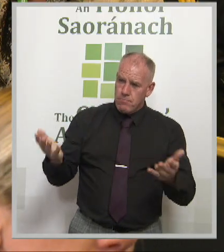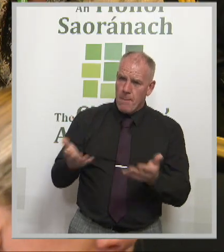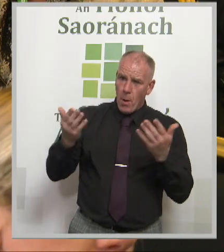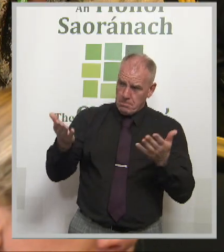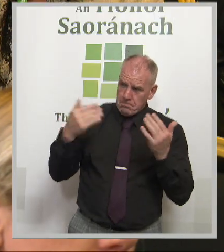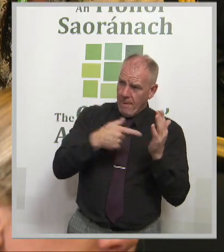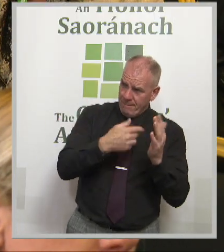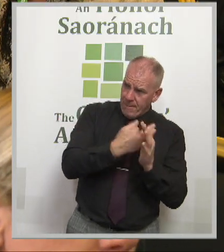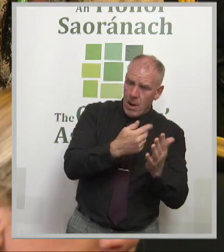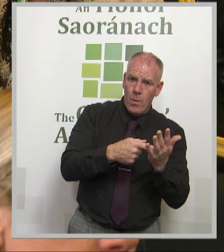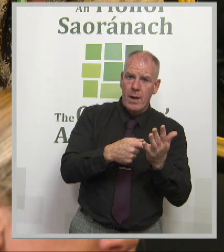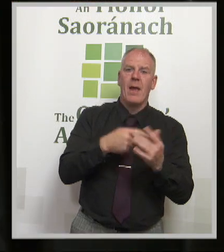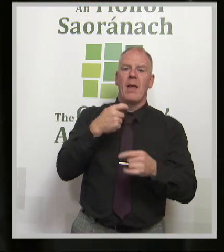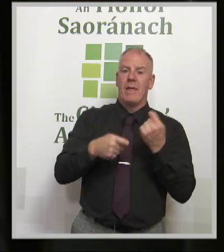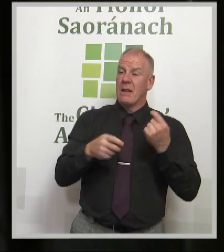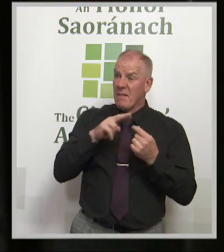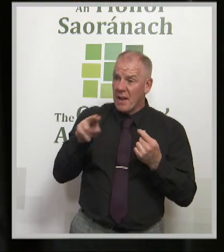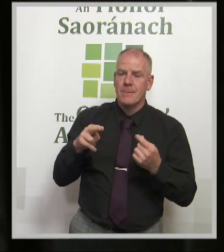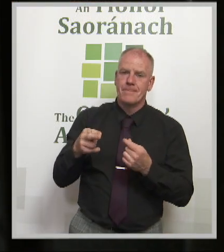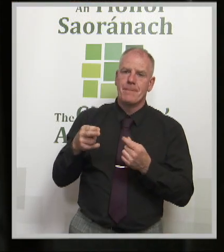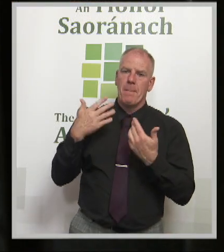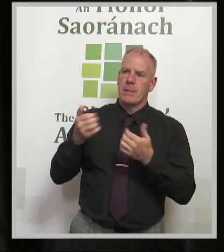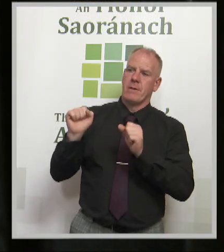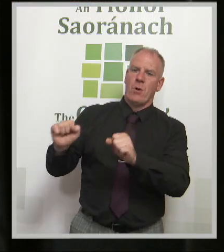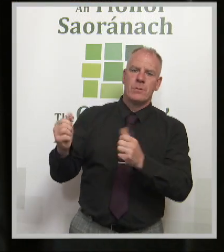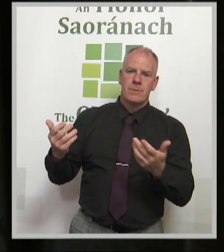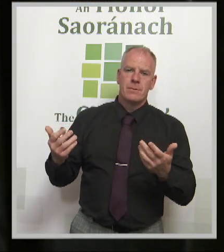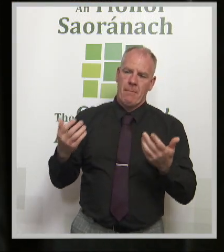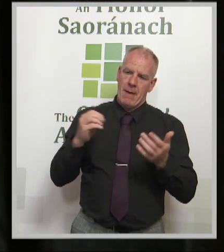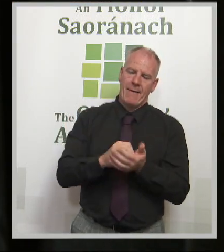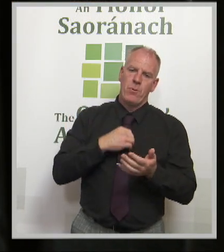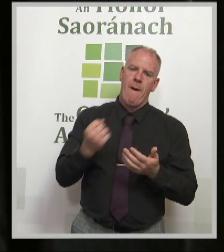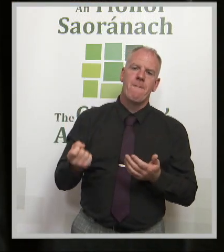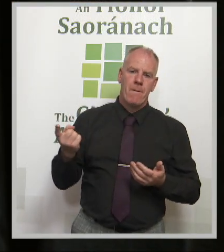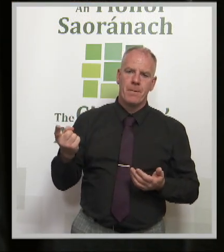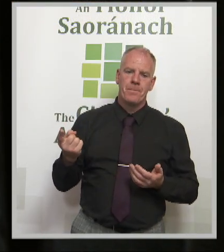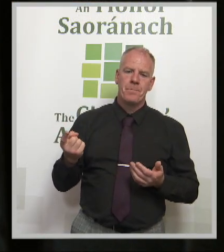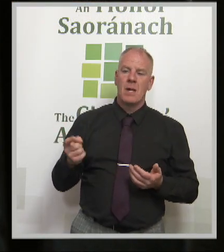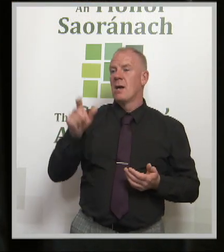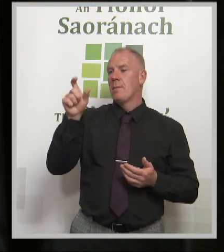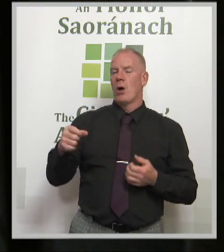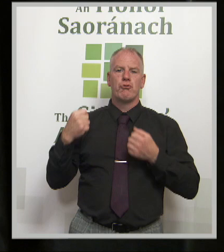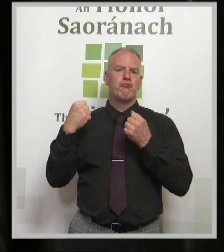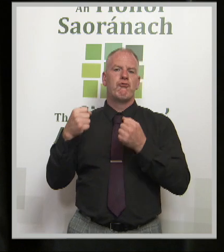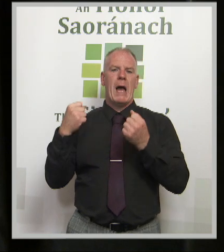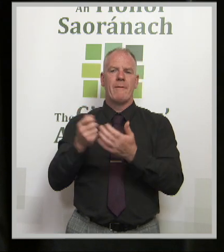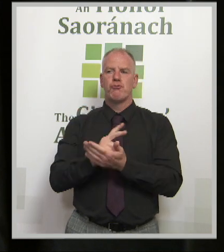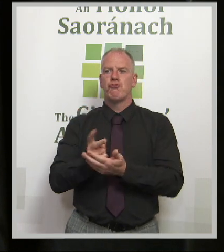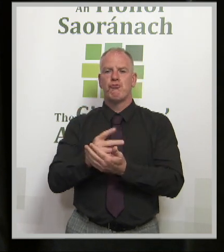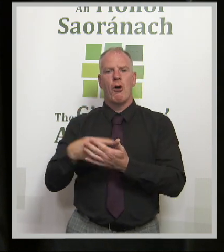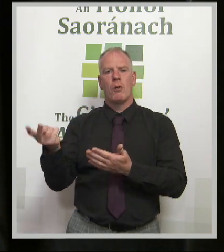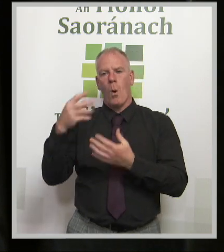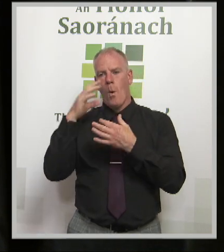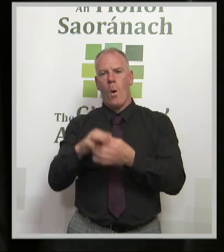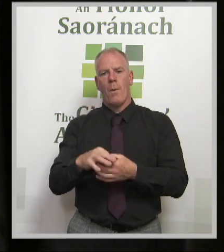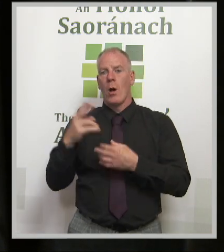have to ensure compliance. There needs to be enforcement. If somebody's driving their car drunk home every night,